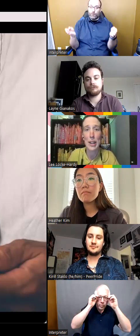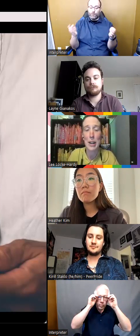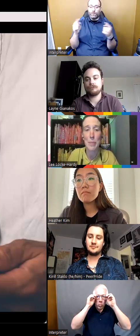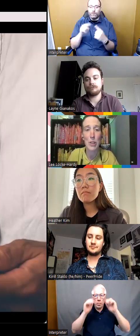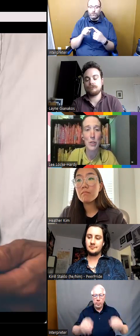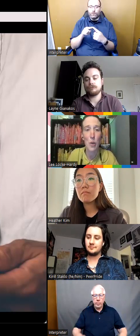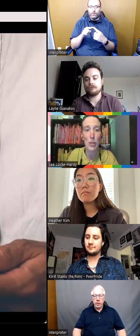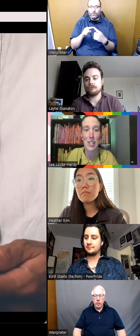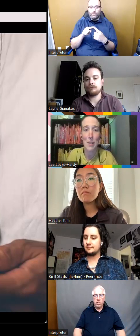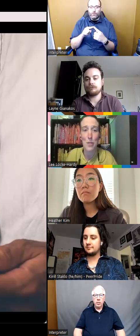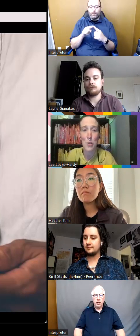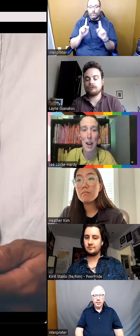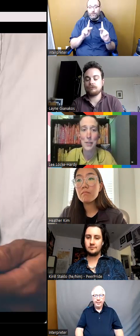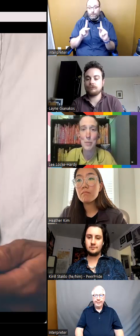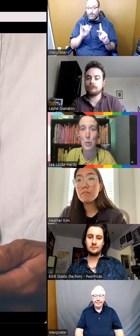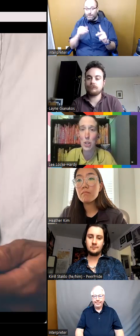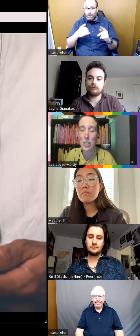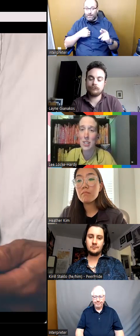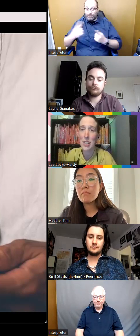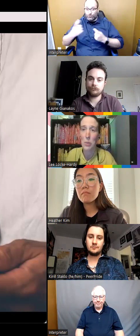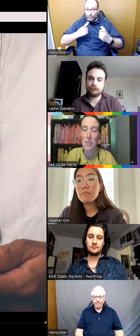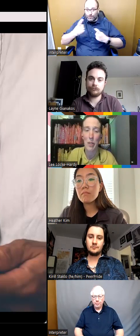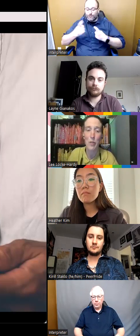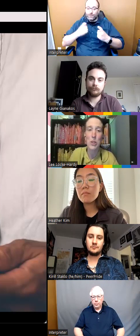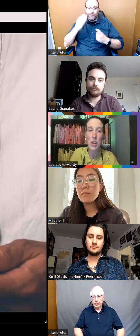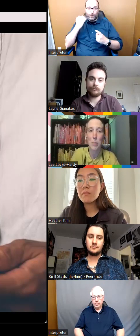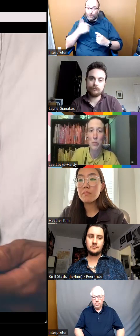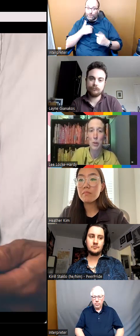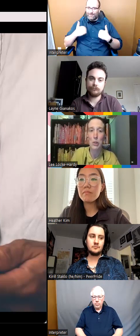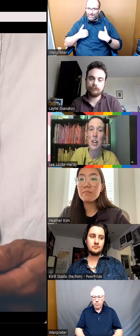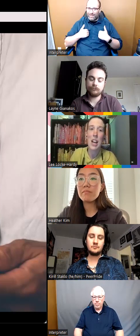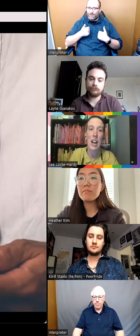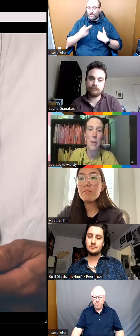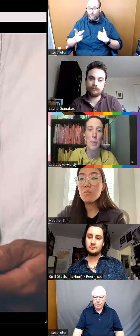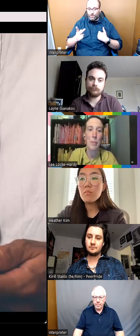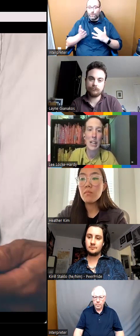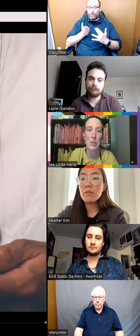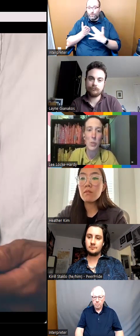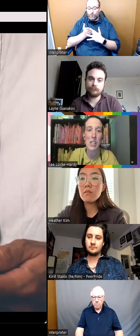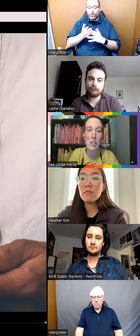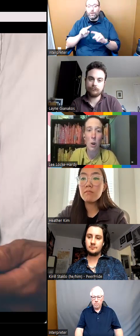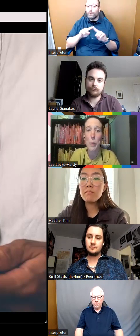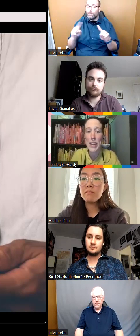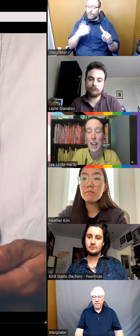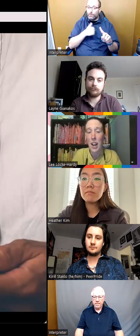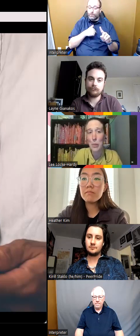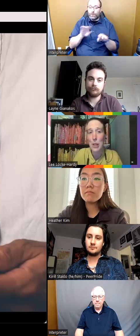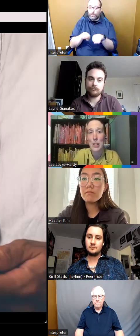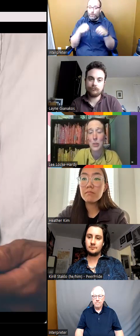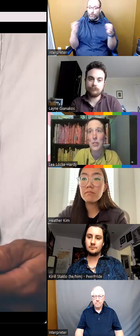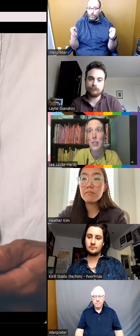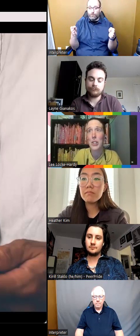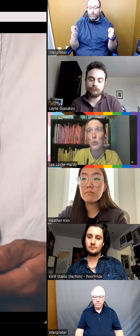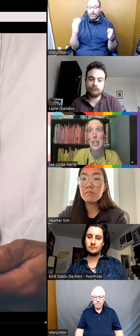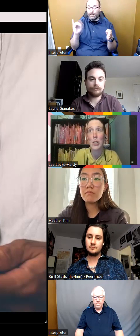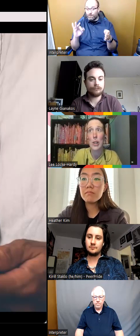to folks. If you have some questions, I know we've had a few come through, but we are opening it up. So